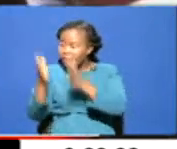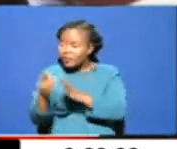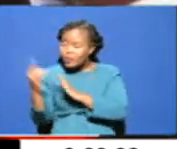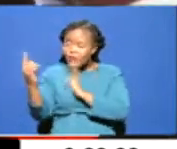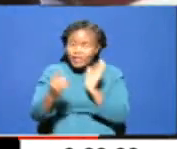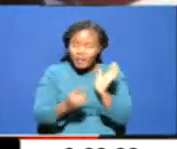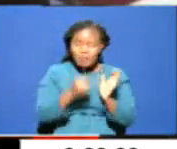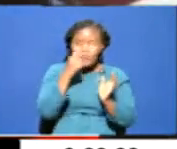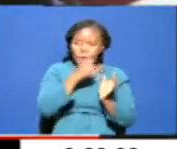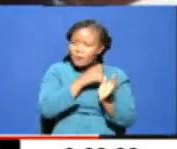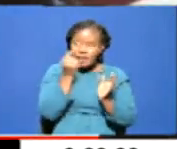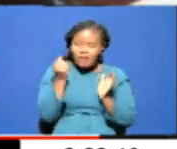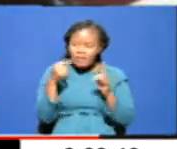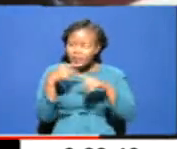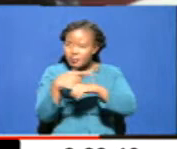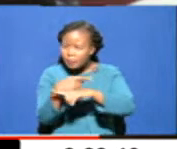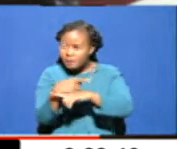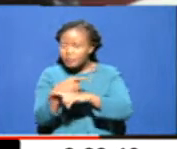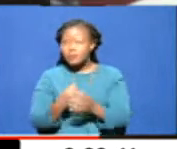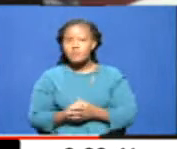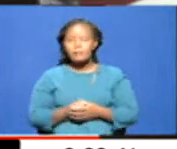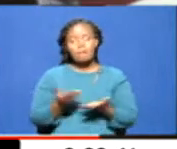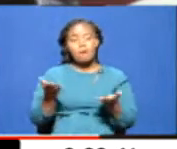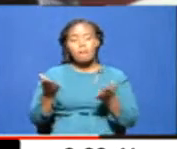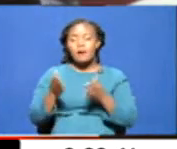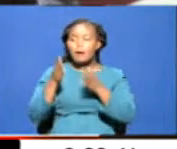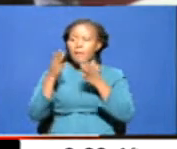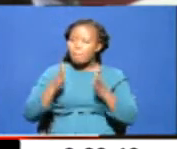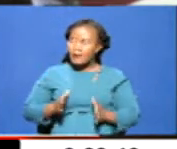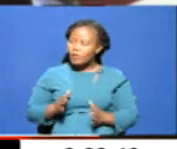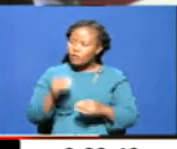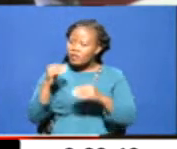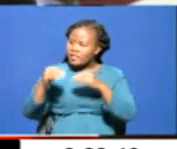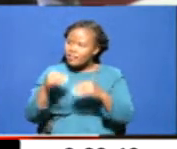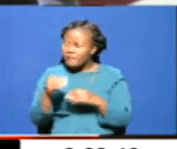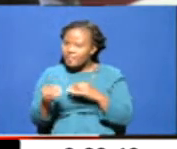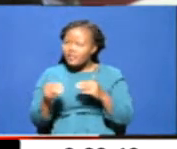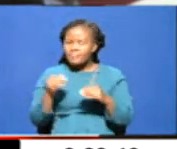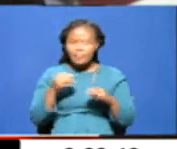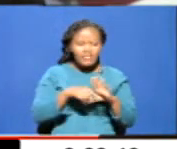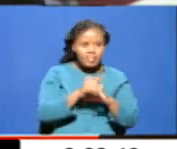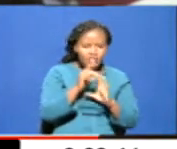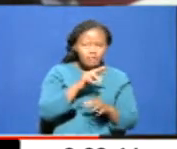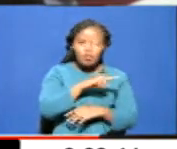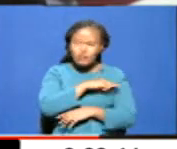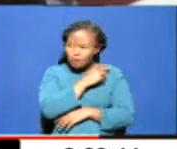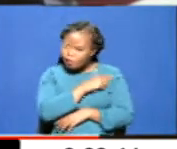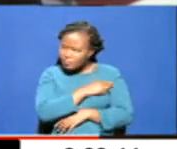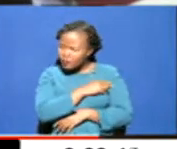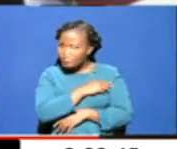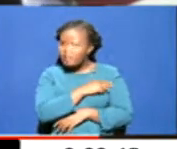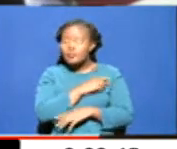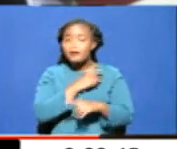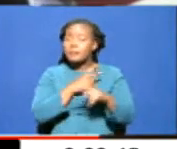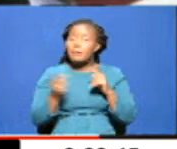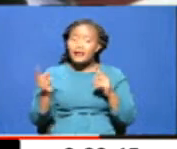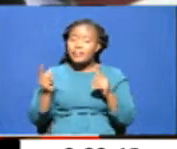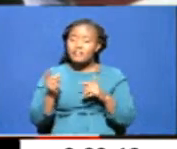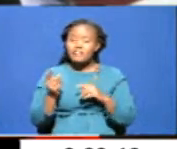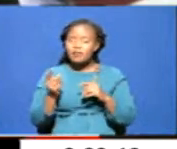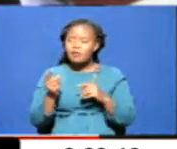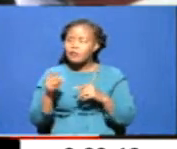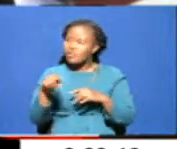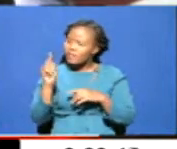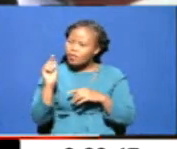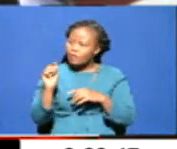compromised. Naweza pata huyo mlemavu ameenda mahali aende akahudumiwa. Instead of kuhudumiwa,